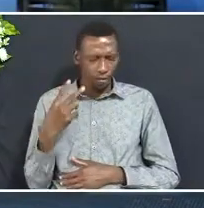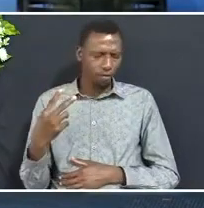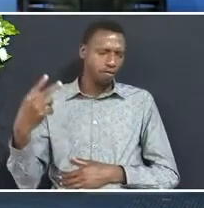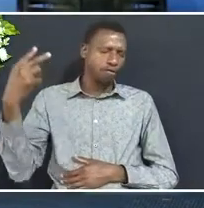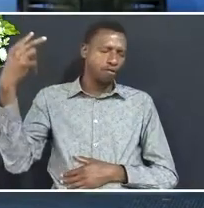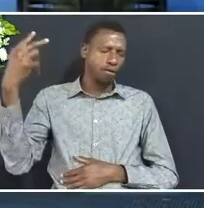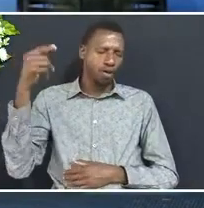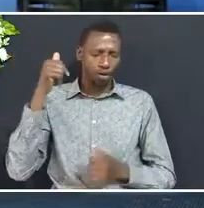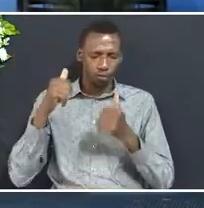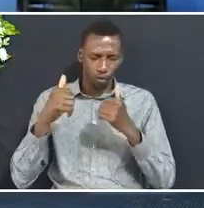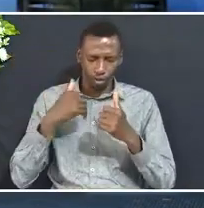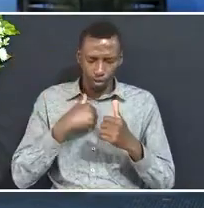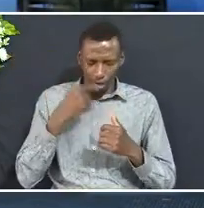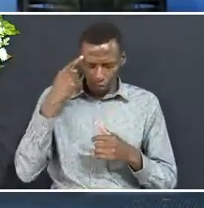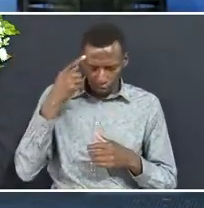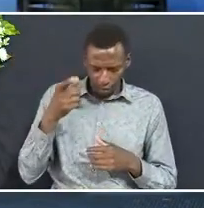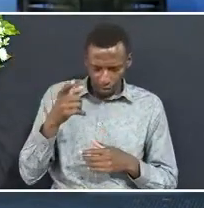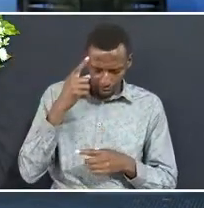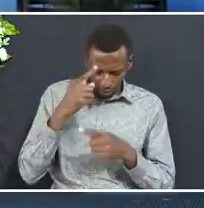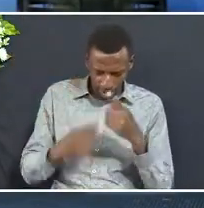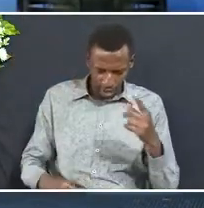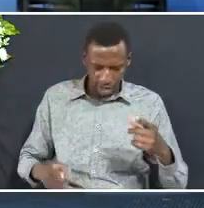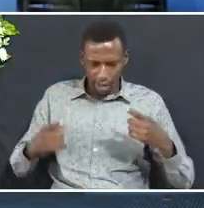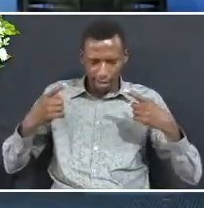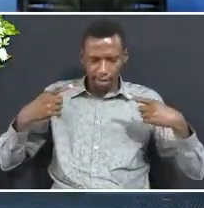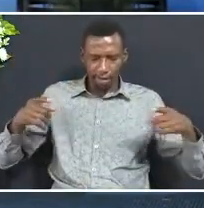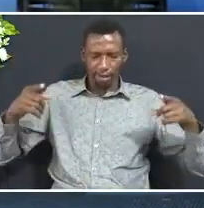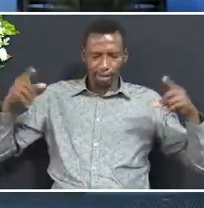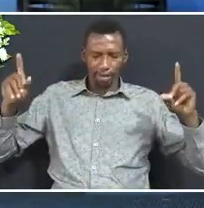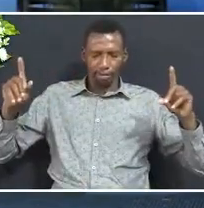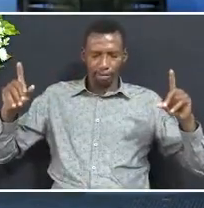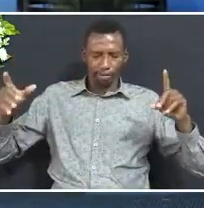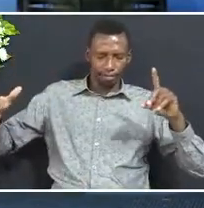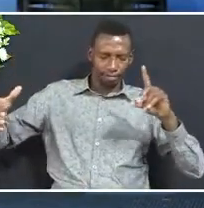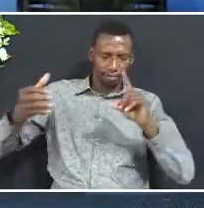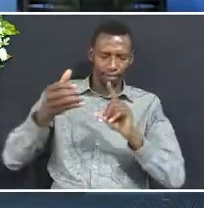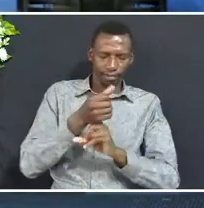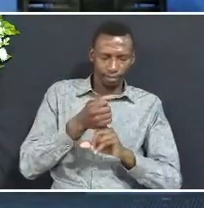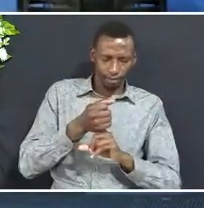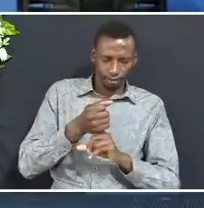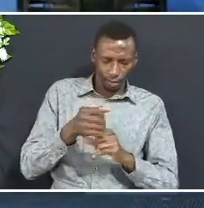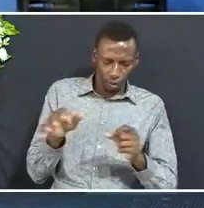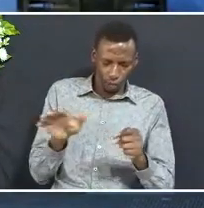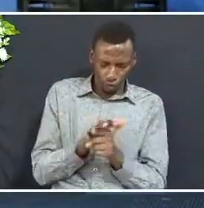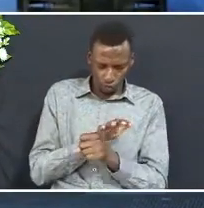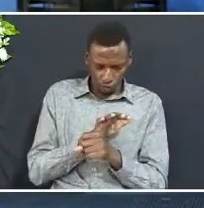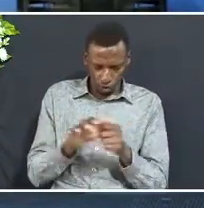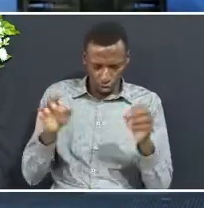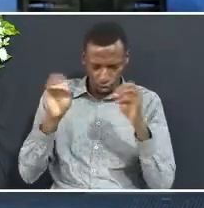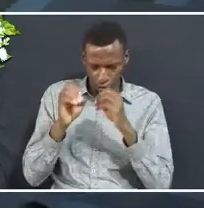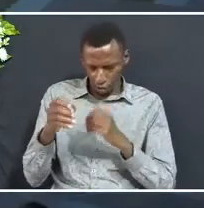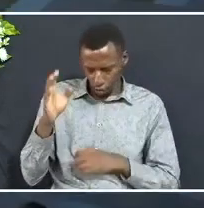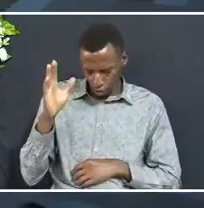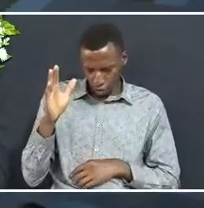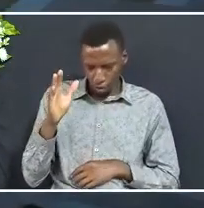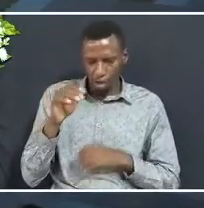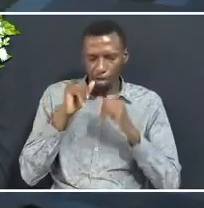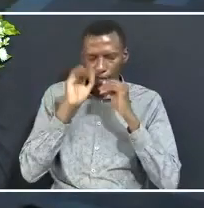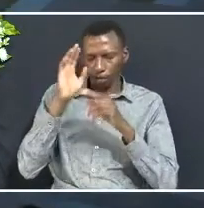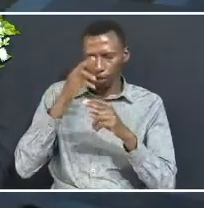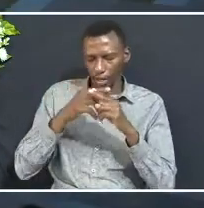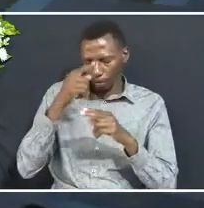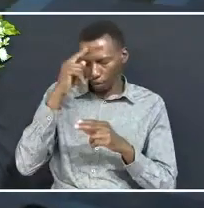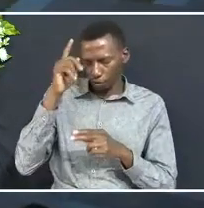year may come to pass, and I pray that you may fulfill them, O God. I bless your name because